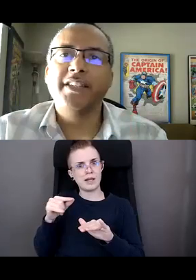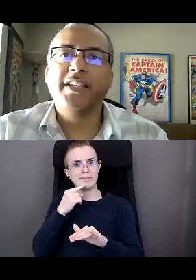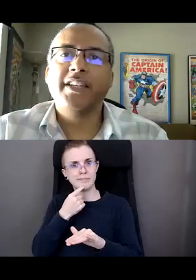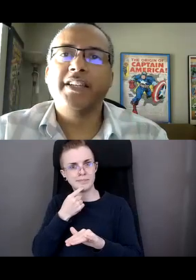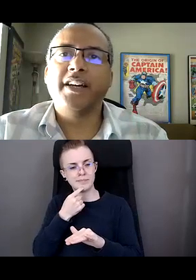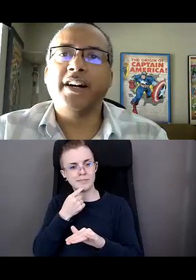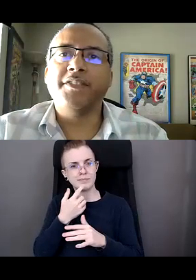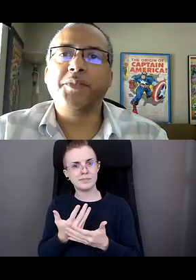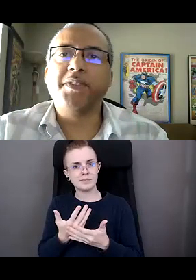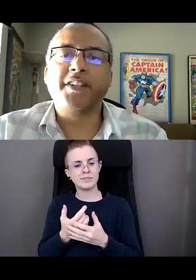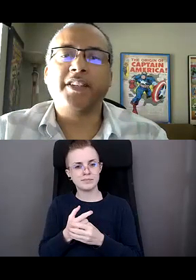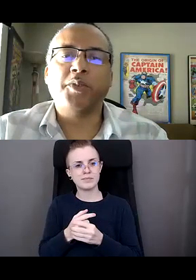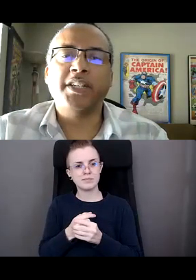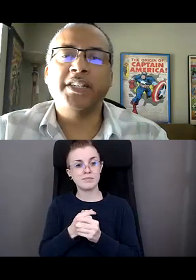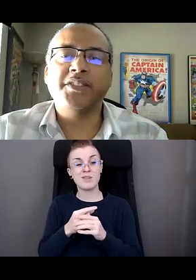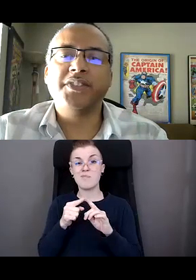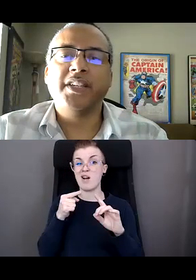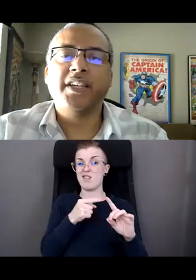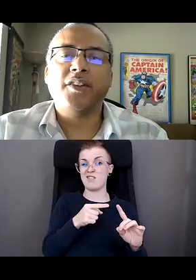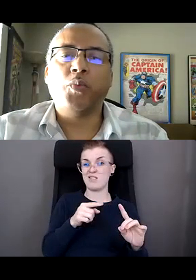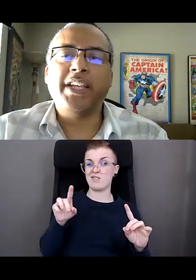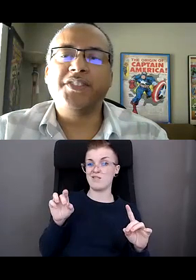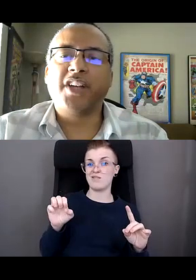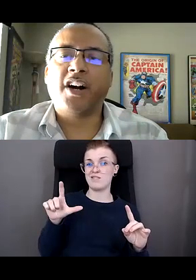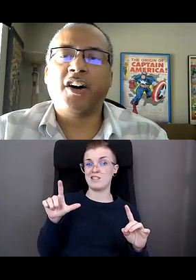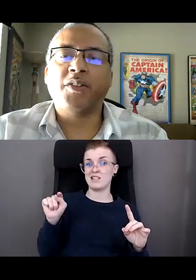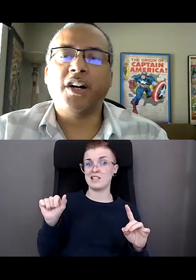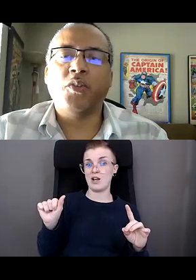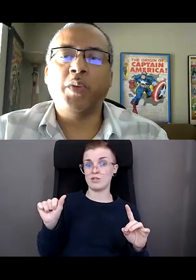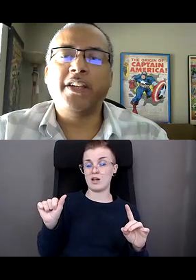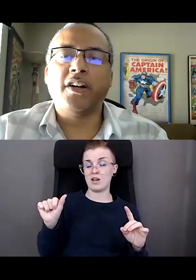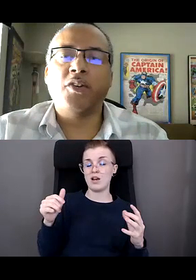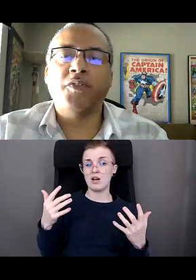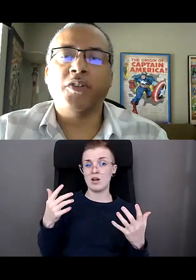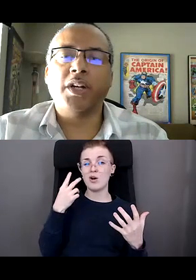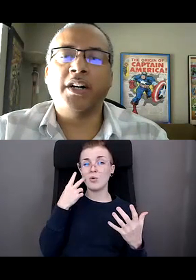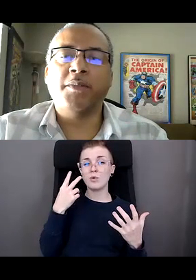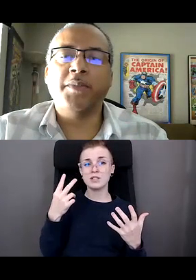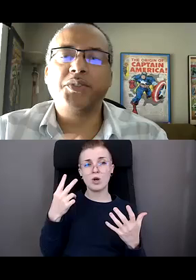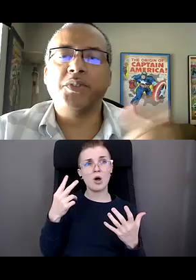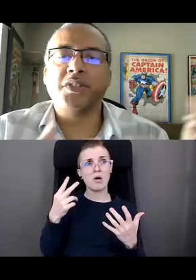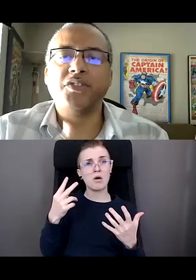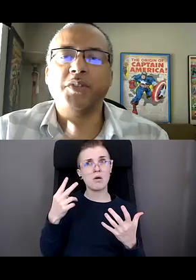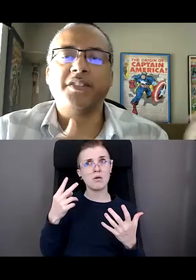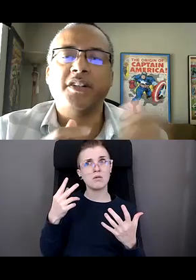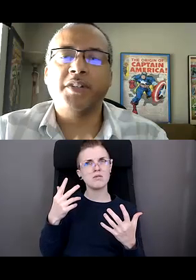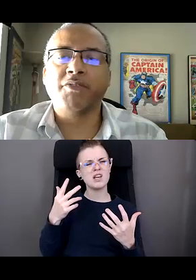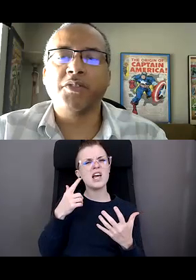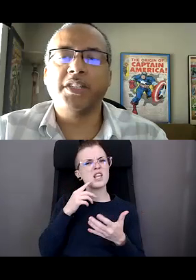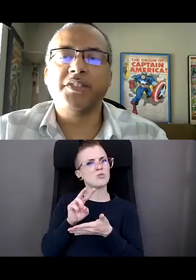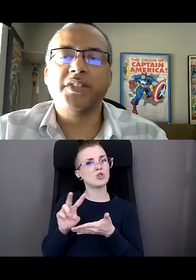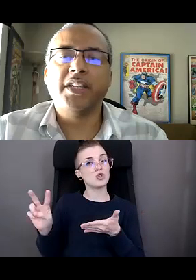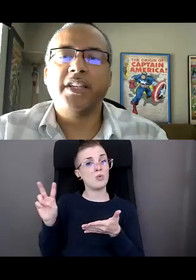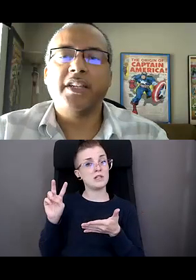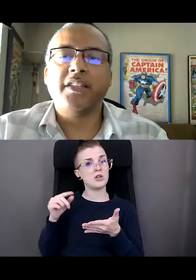virulent this particular one is, we saw a week over, and this was 2 weeks ago when I